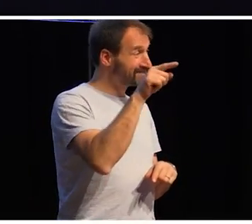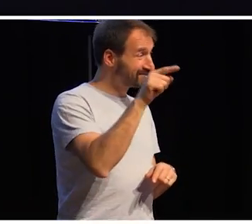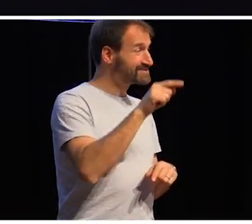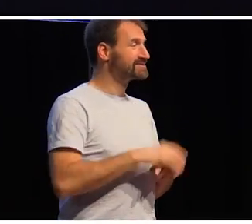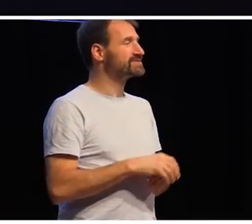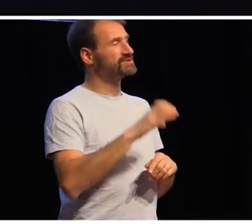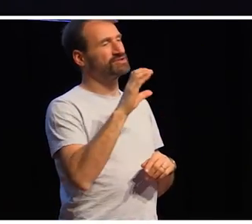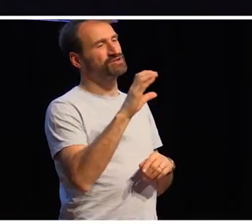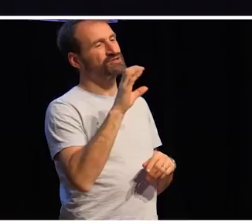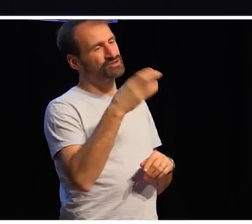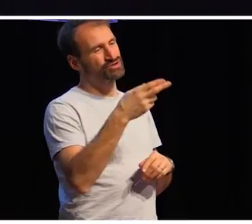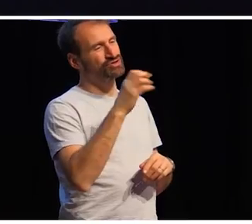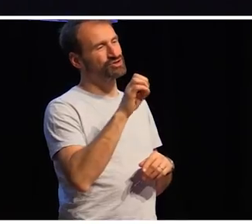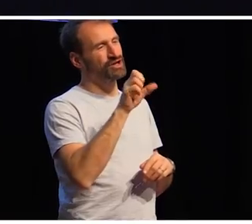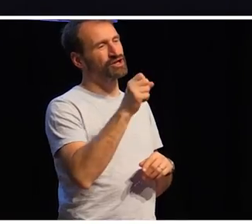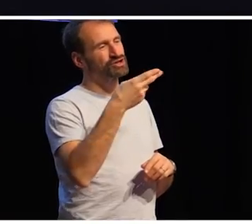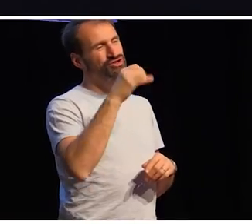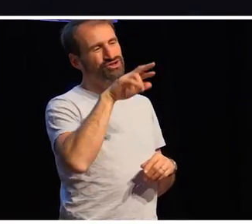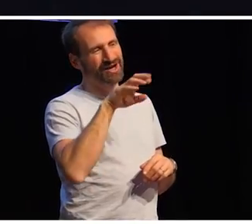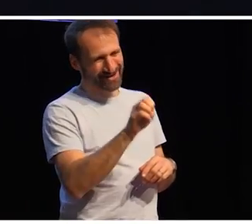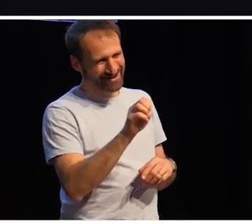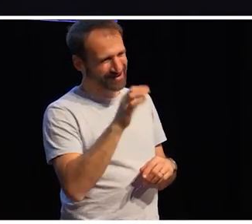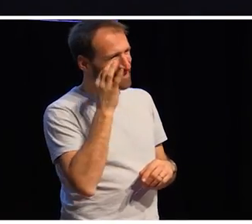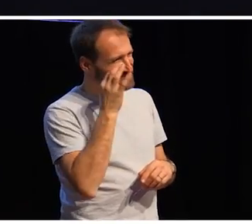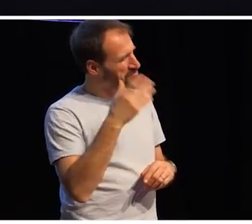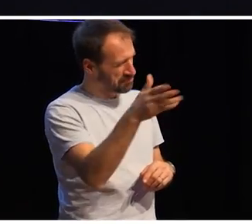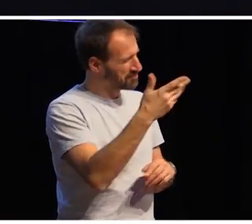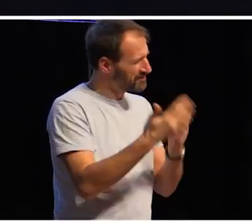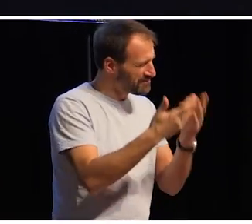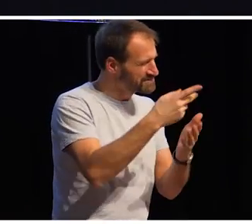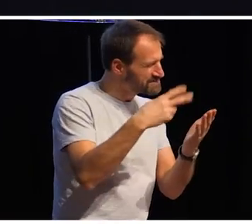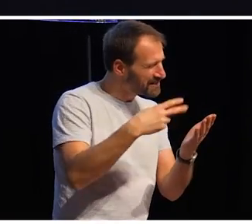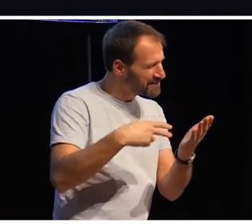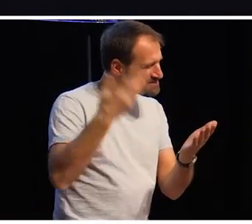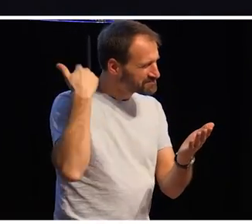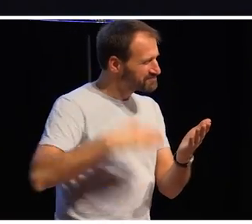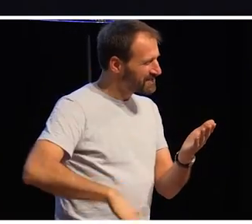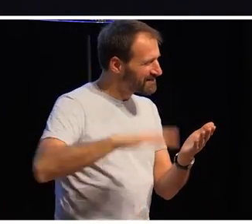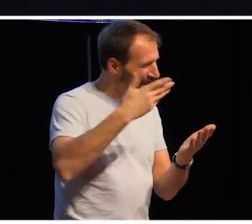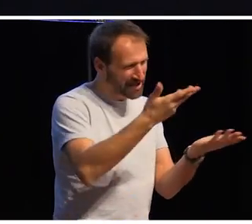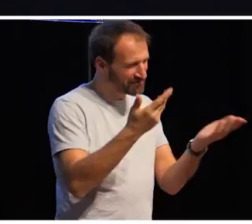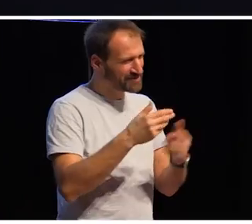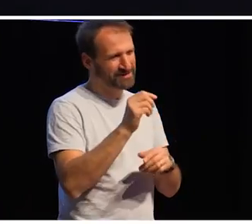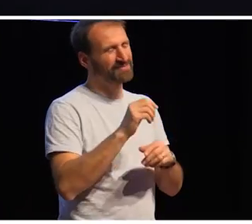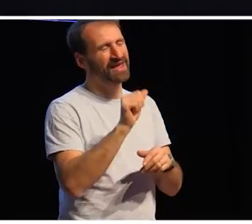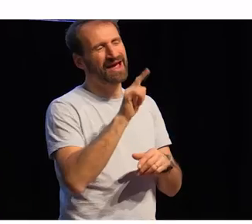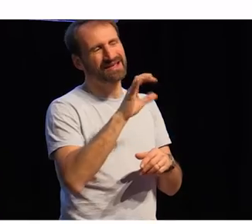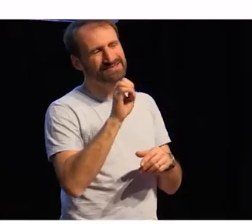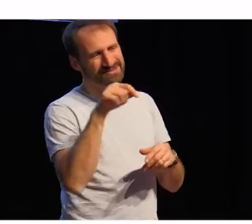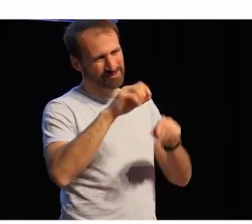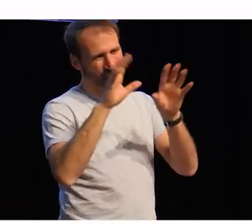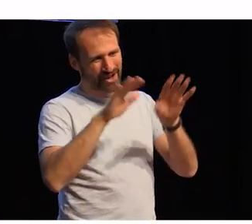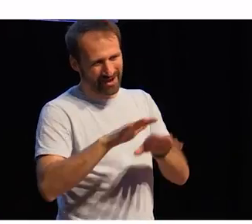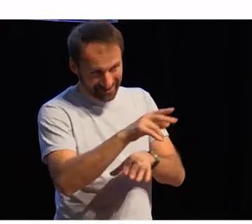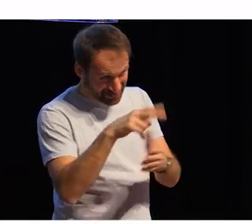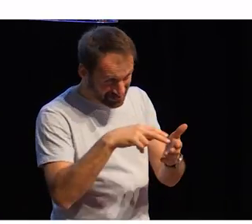Cat. Maybe some of you have read it during your childhood days. And she basically asked the Cheshire Cat the same question. I really